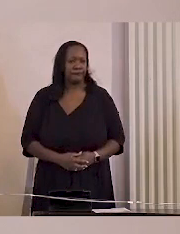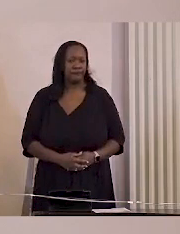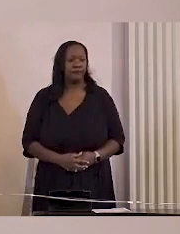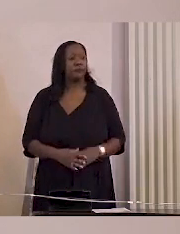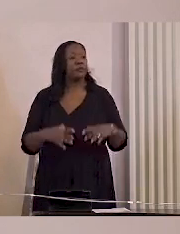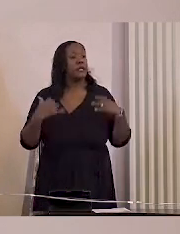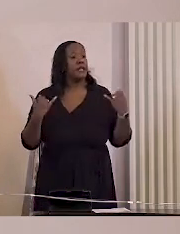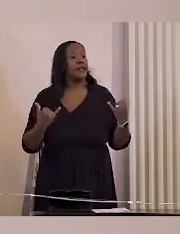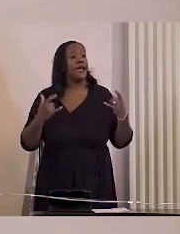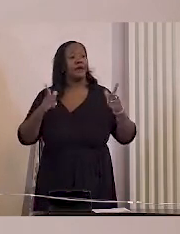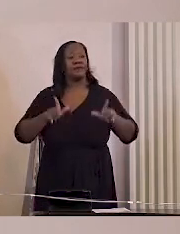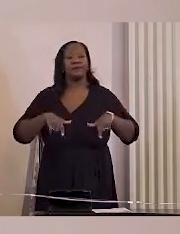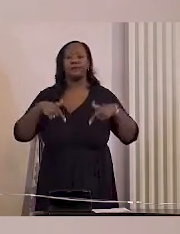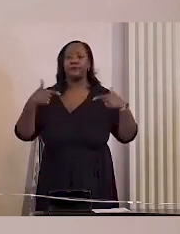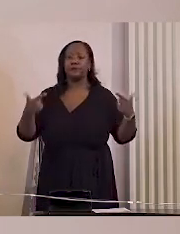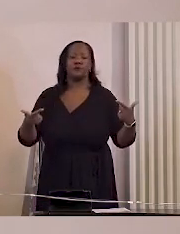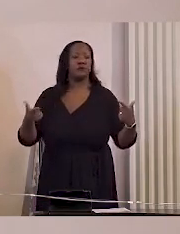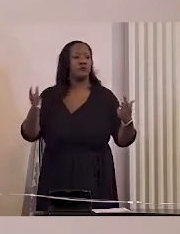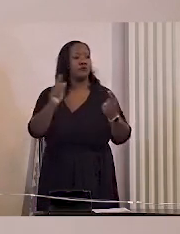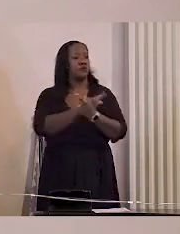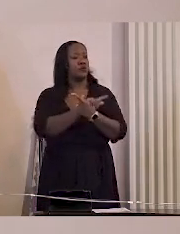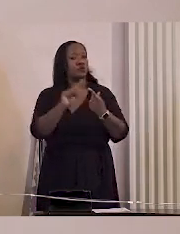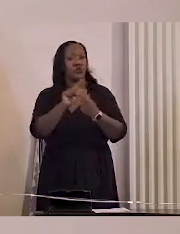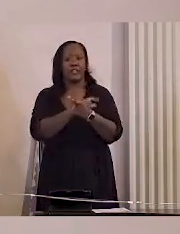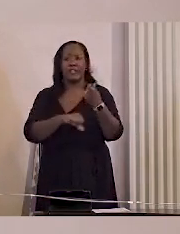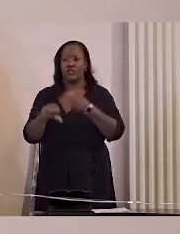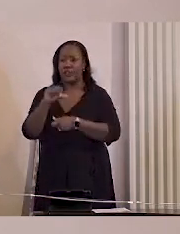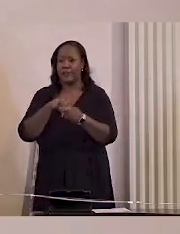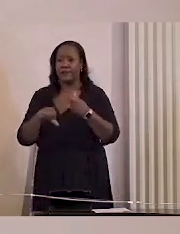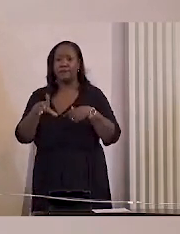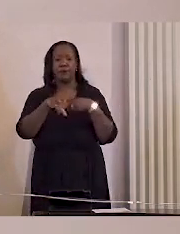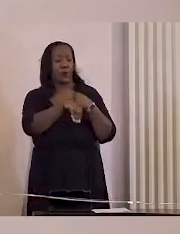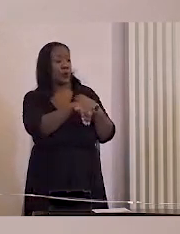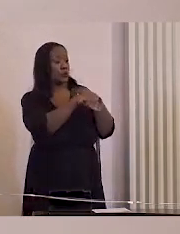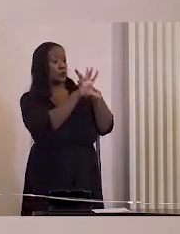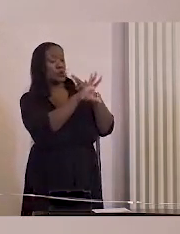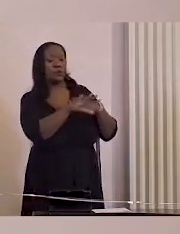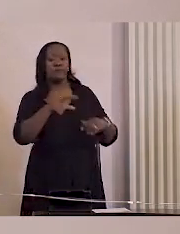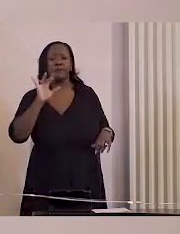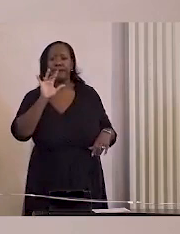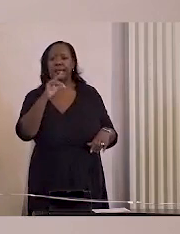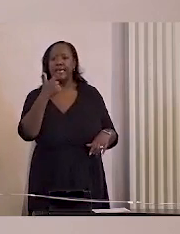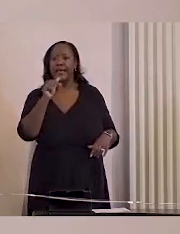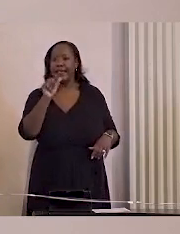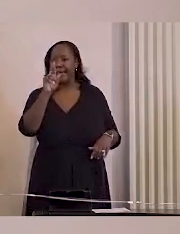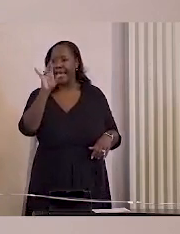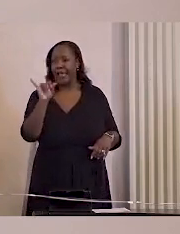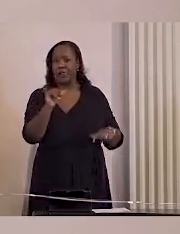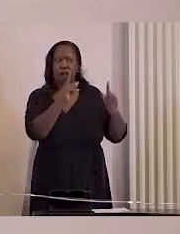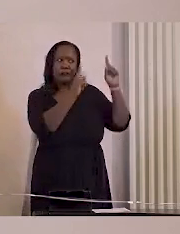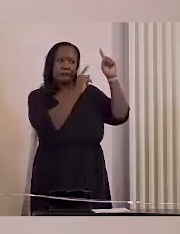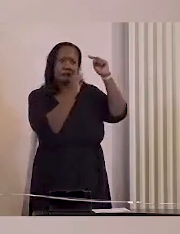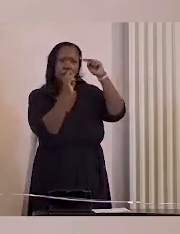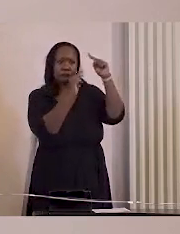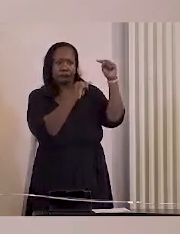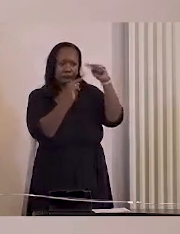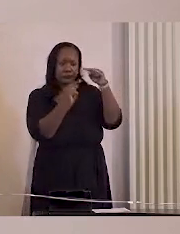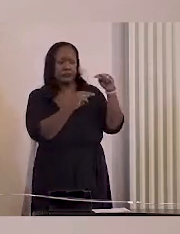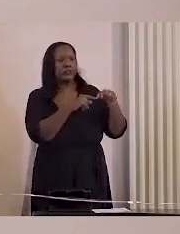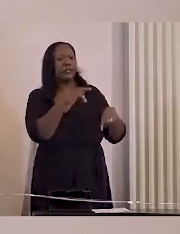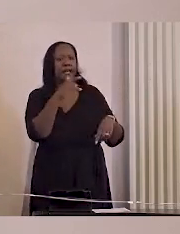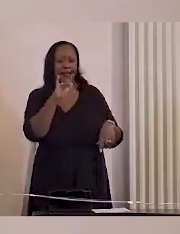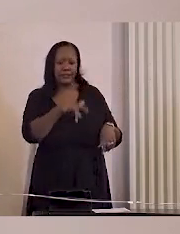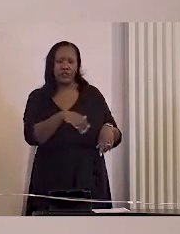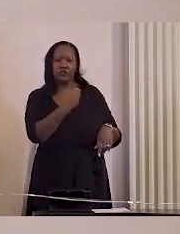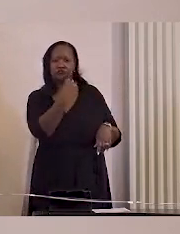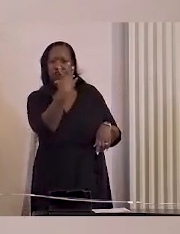Now I invite you to greet one another. On Zoom, go to gallery view and turn your camera on if willing and